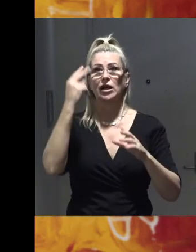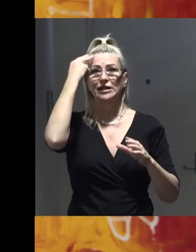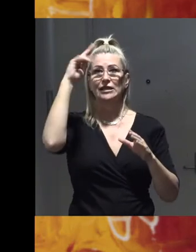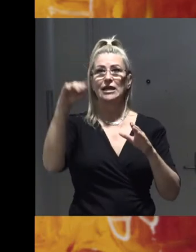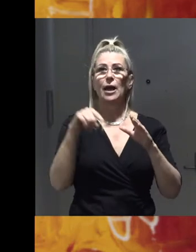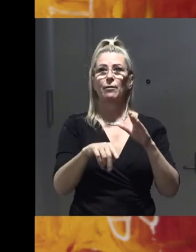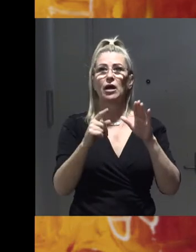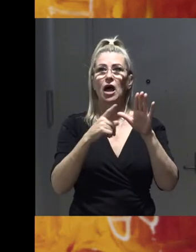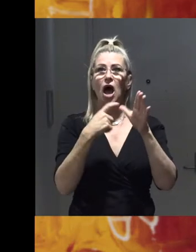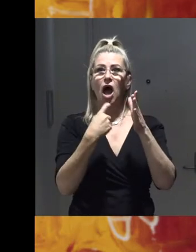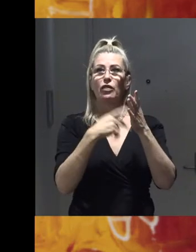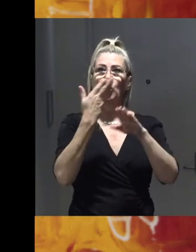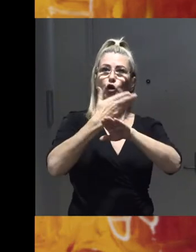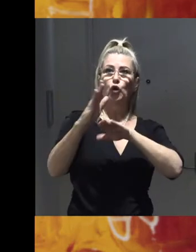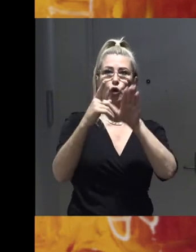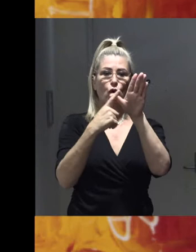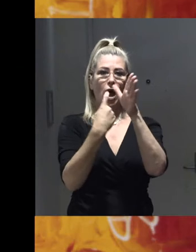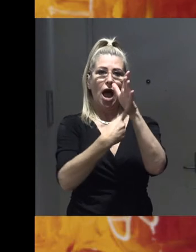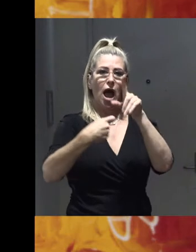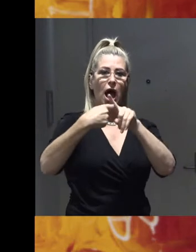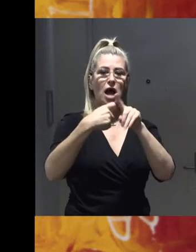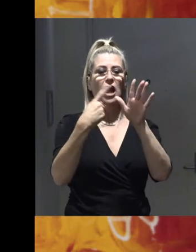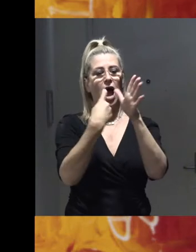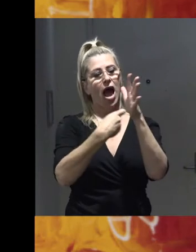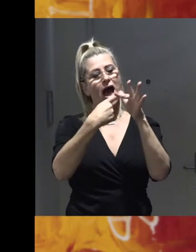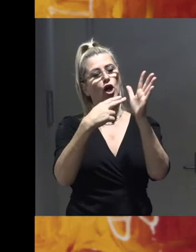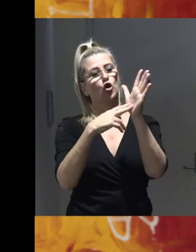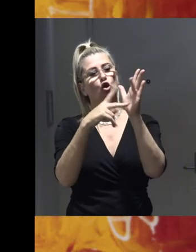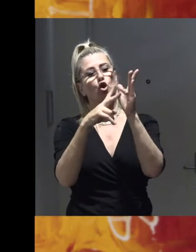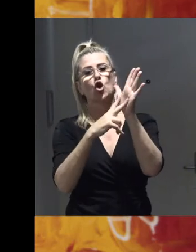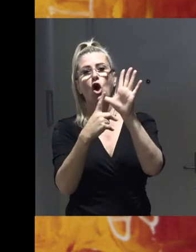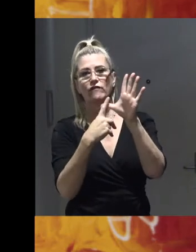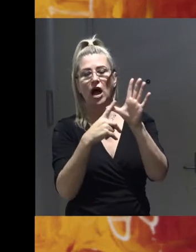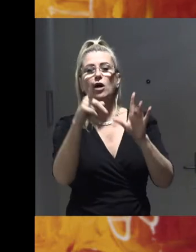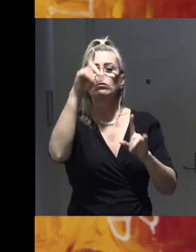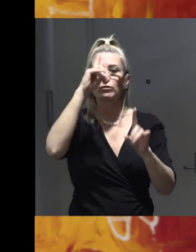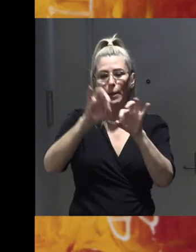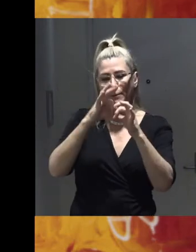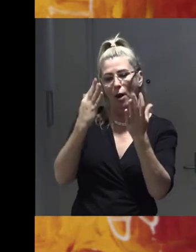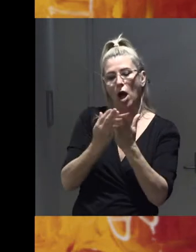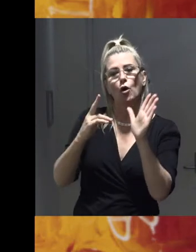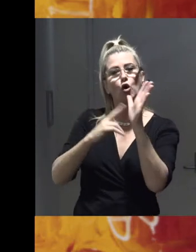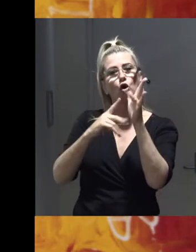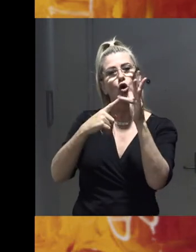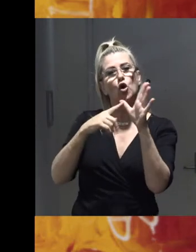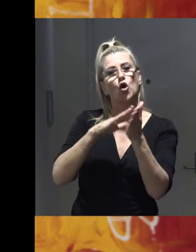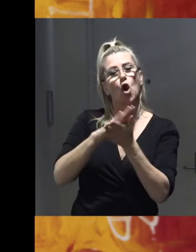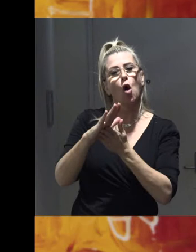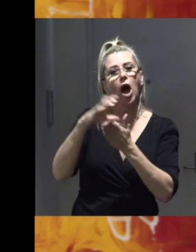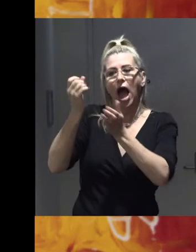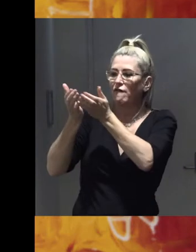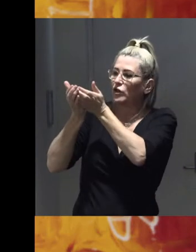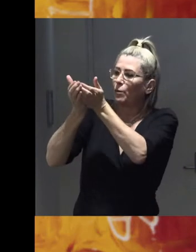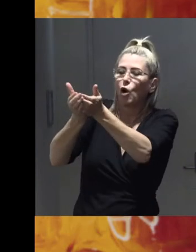the new Ark. Whereas Noah's Ark in the Old Testament carried people and animals to escape the